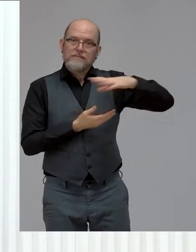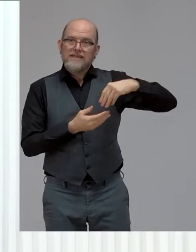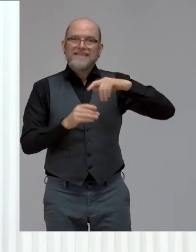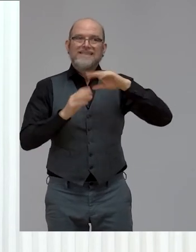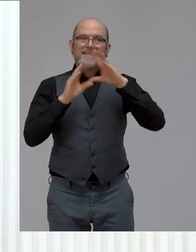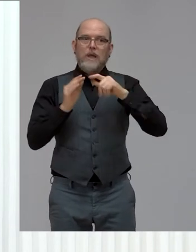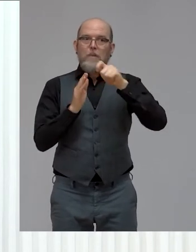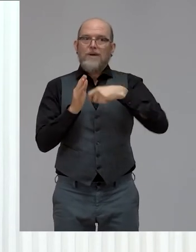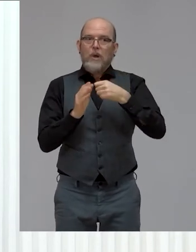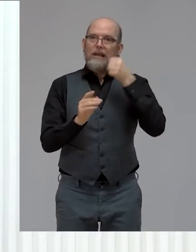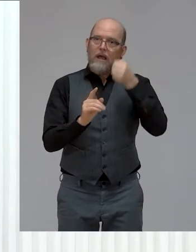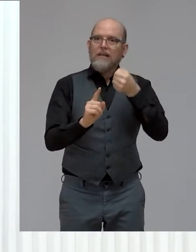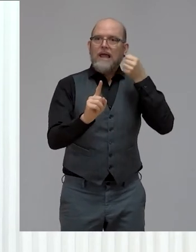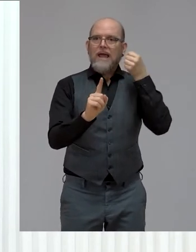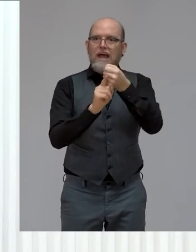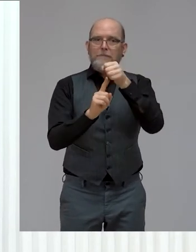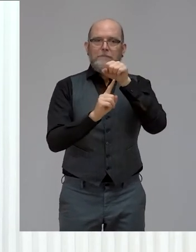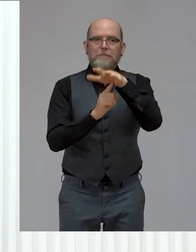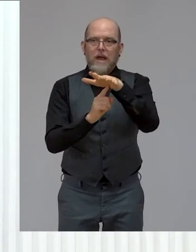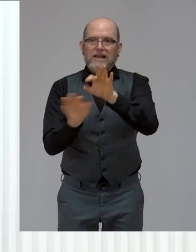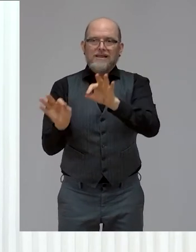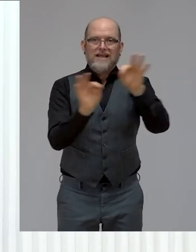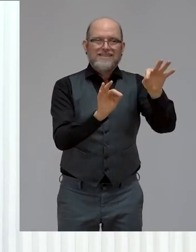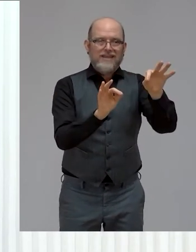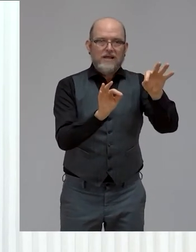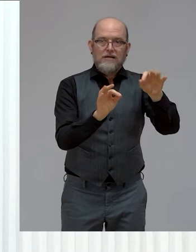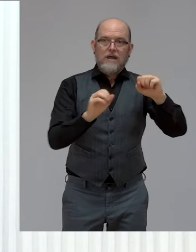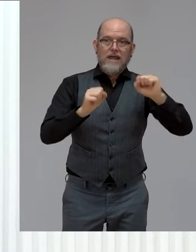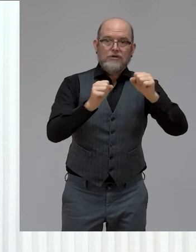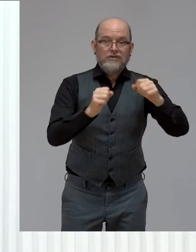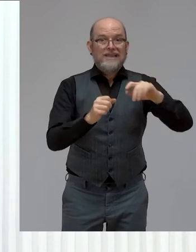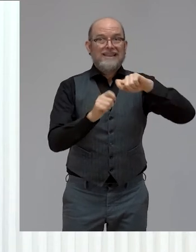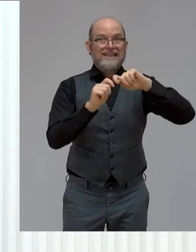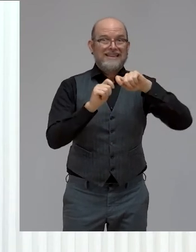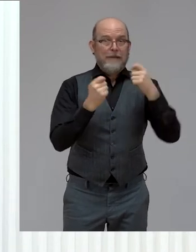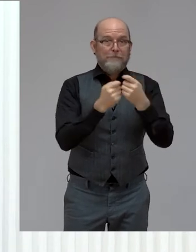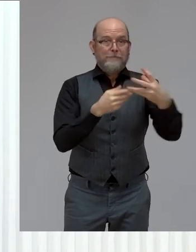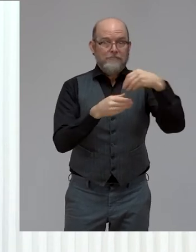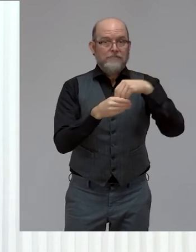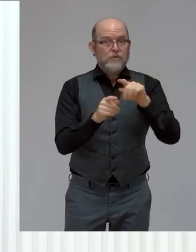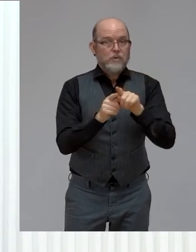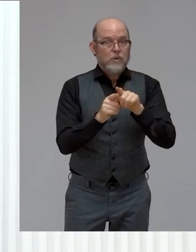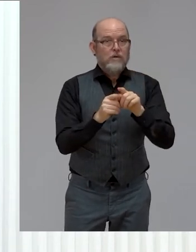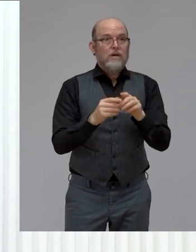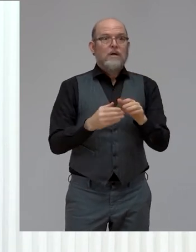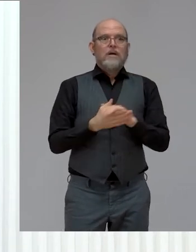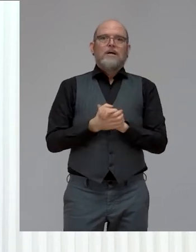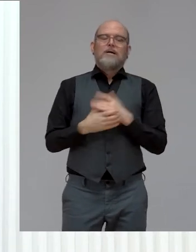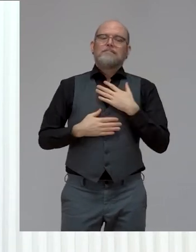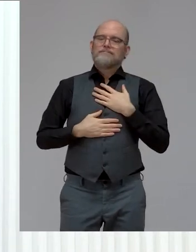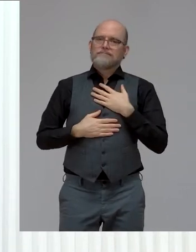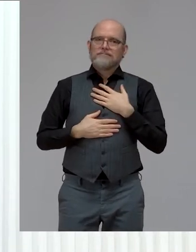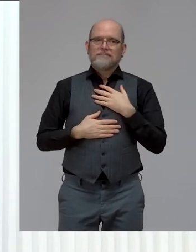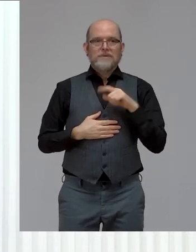Now, enjoy yourselves for the coming 3 days. And while we should love to have you all here with us